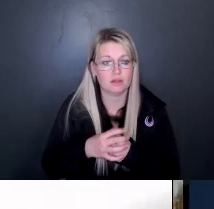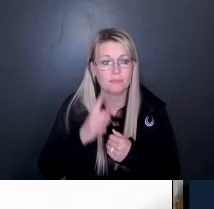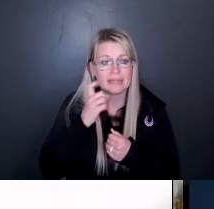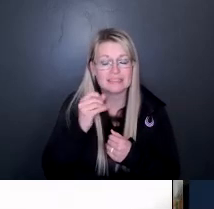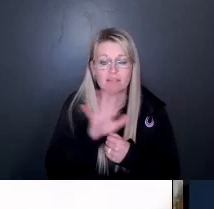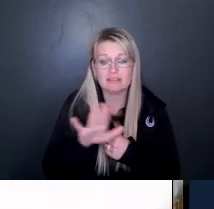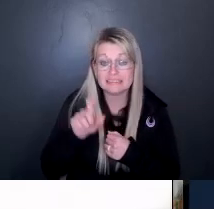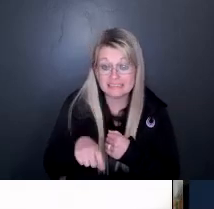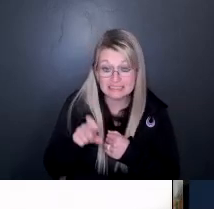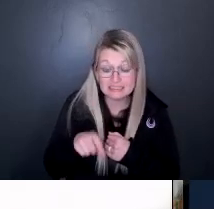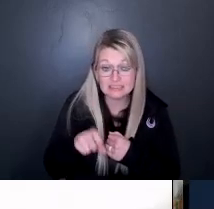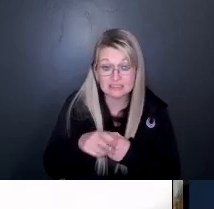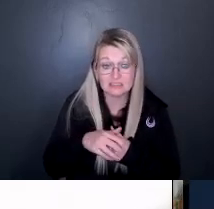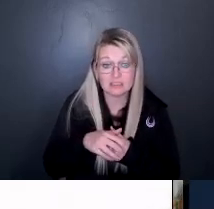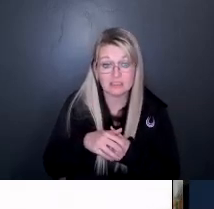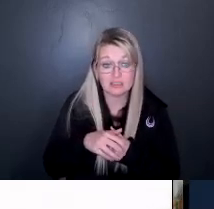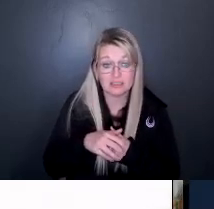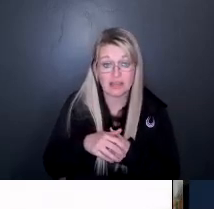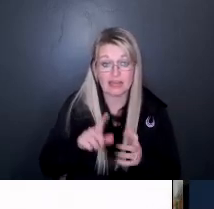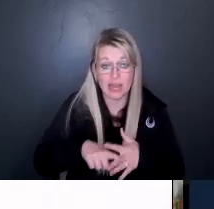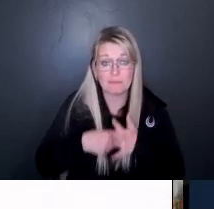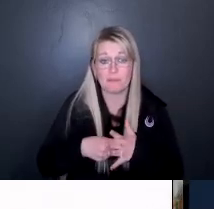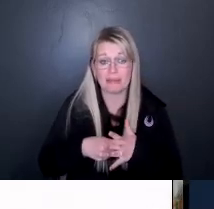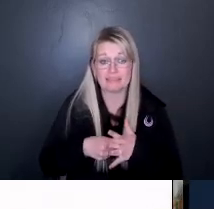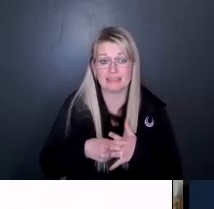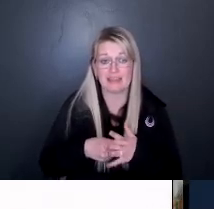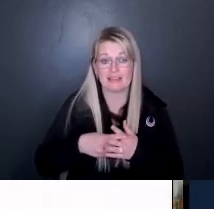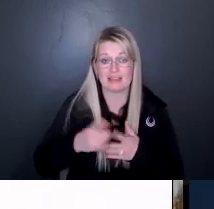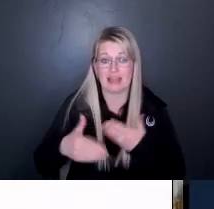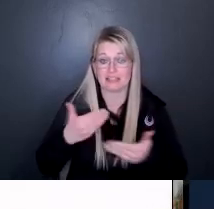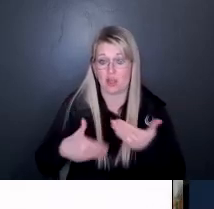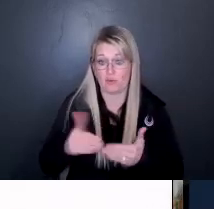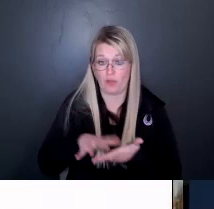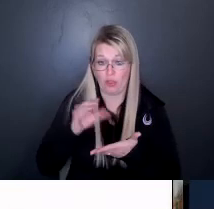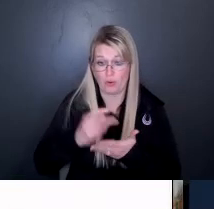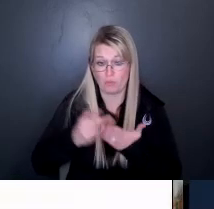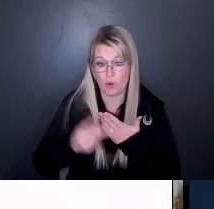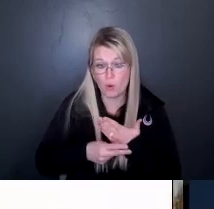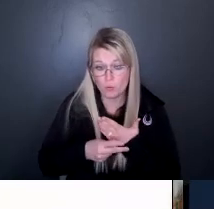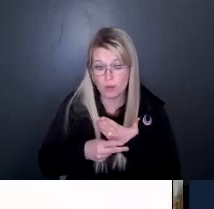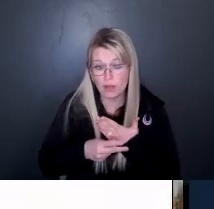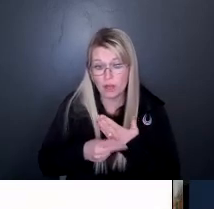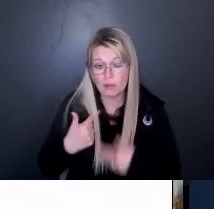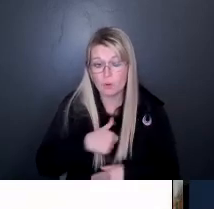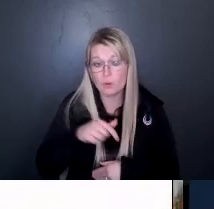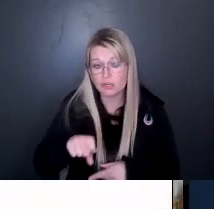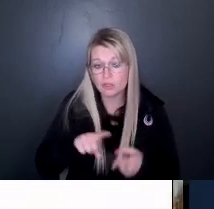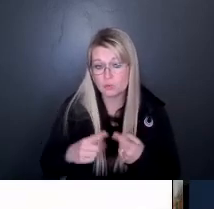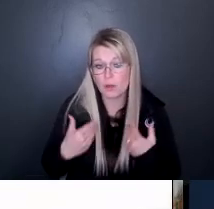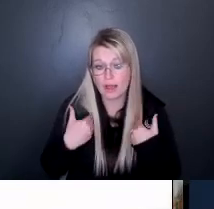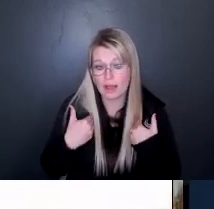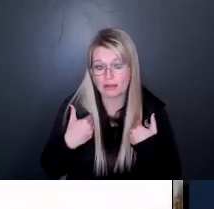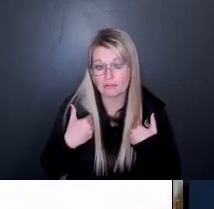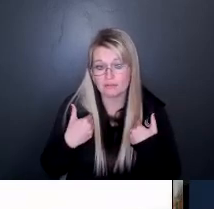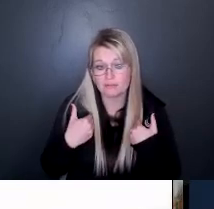needs in implementing the accelerated learning program, we need to have